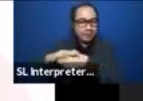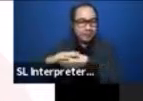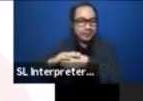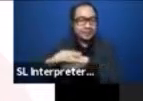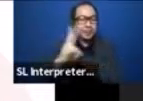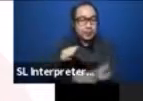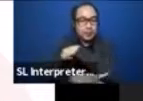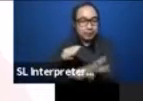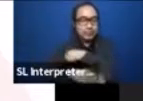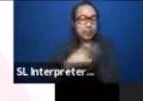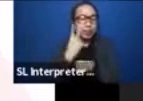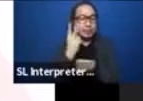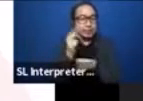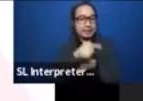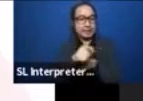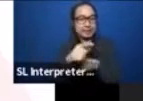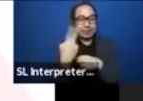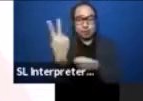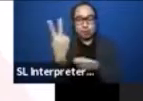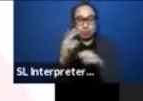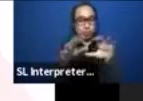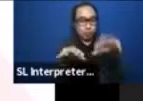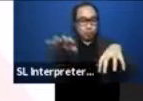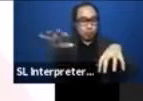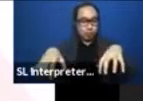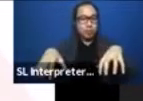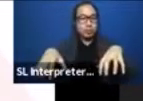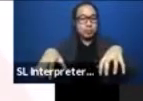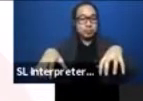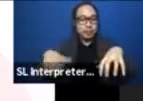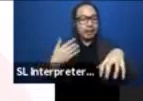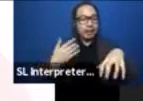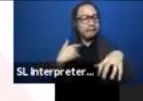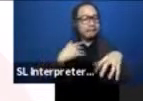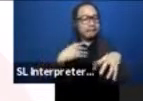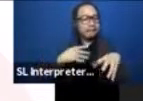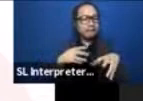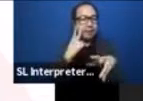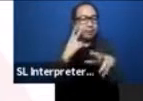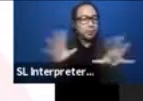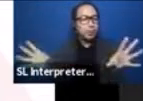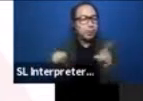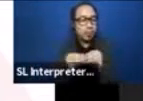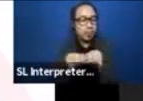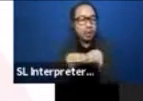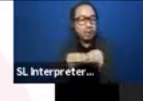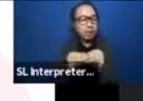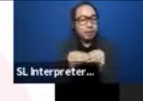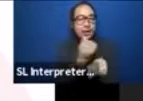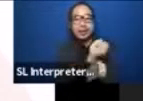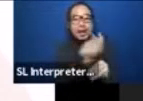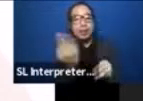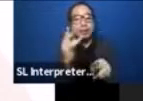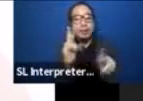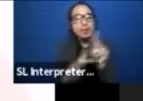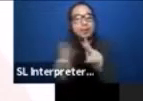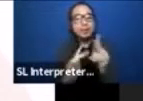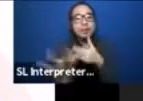two groups, and we used the total of samples recruited. The selected study